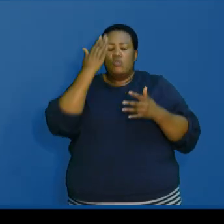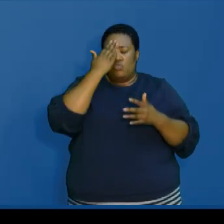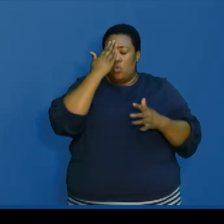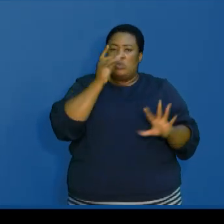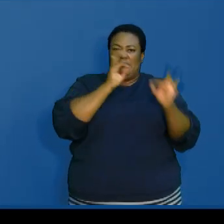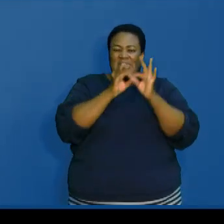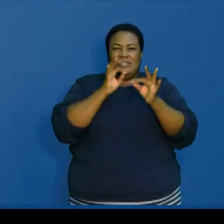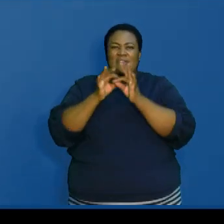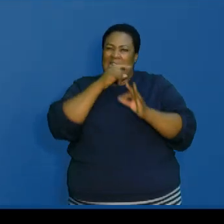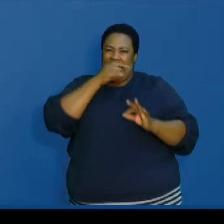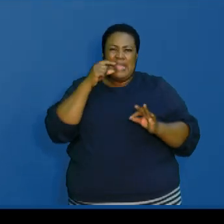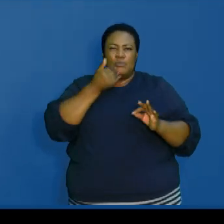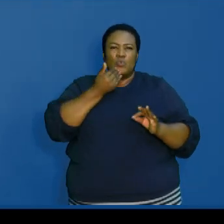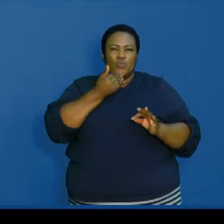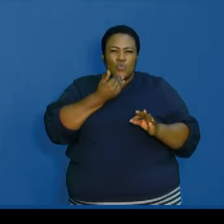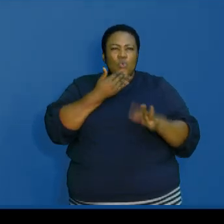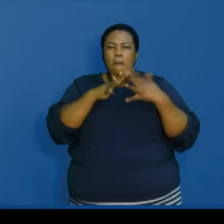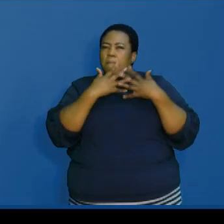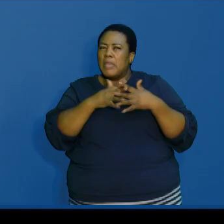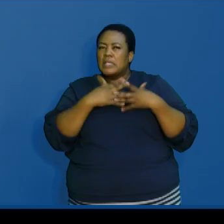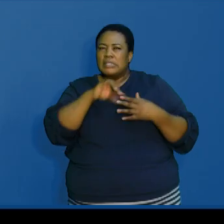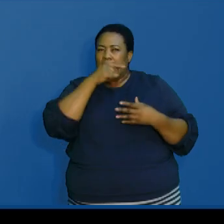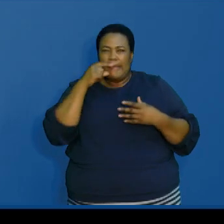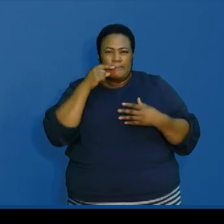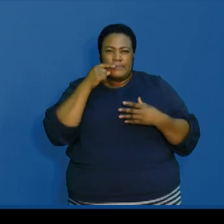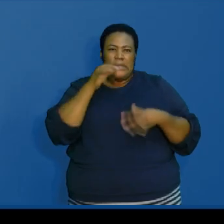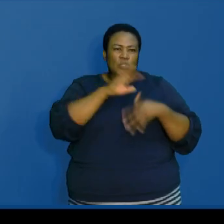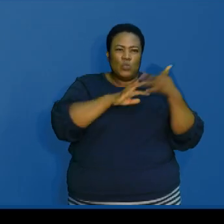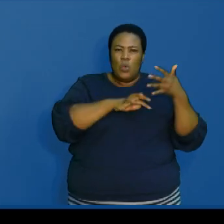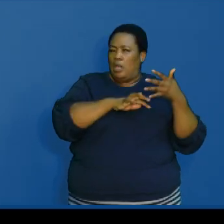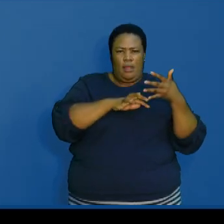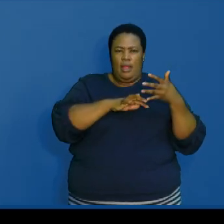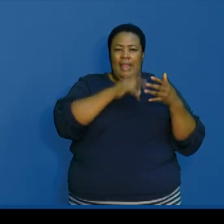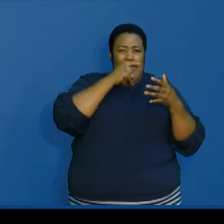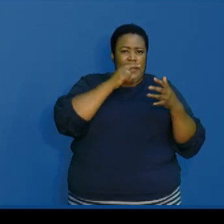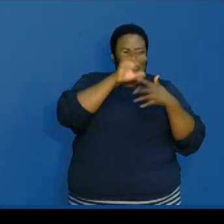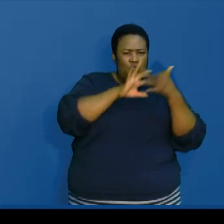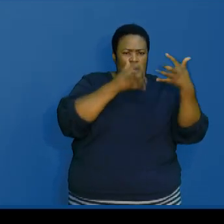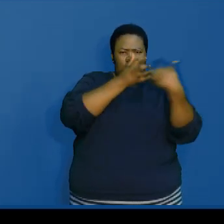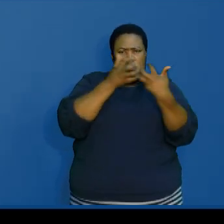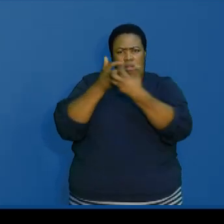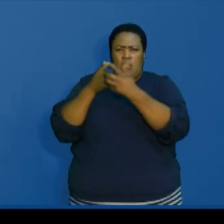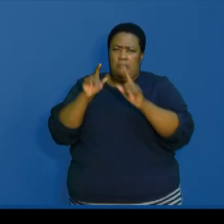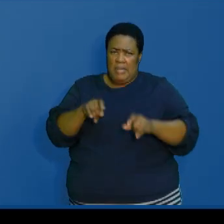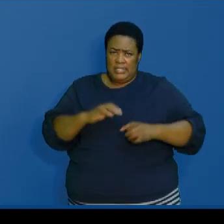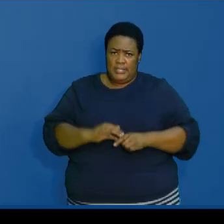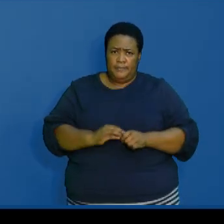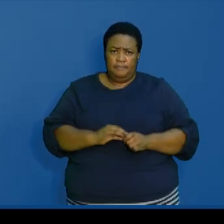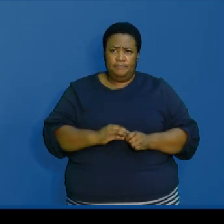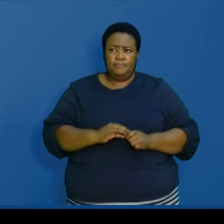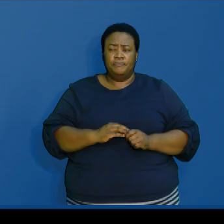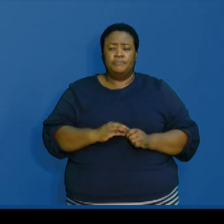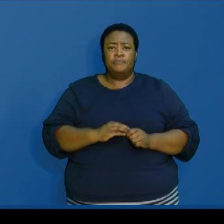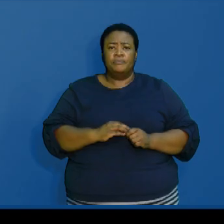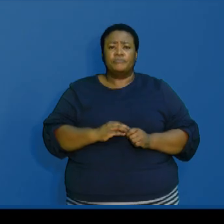mix them up. Conflict. It may come as inner conflict or outer